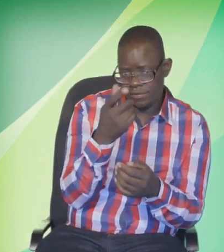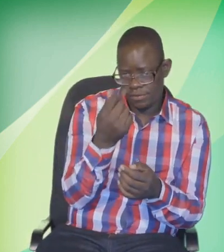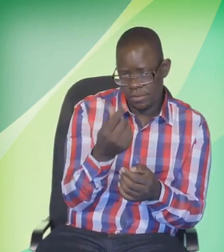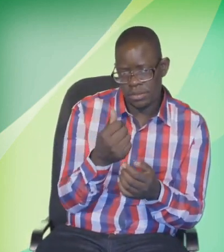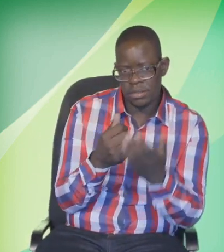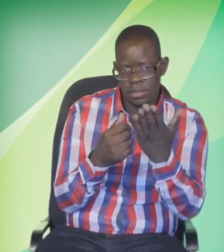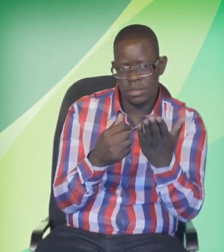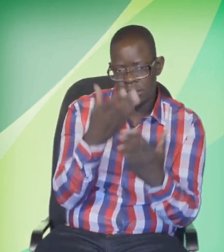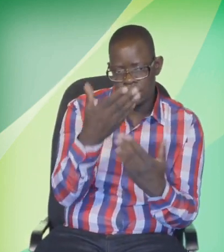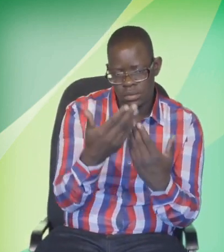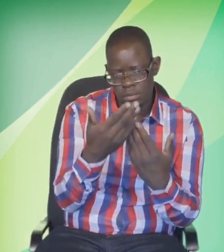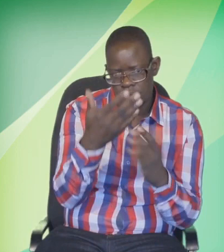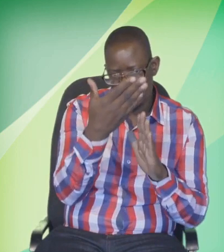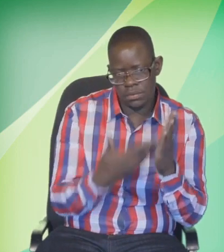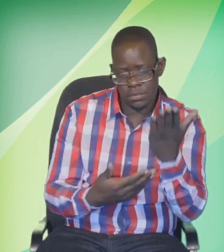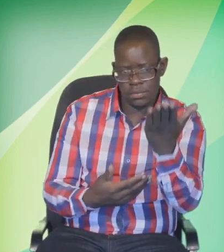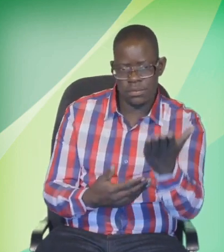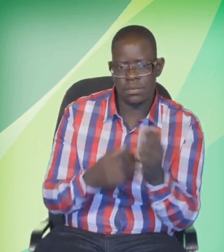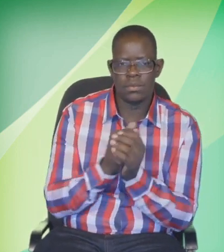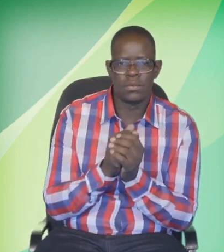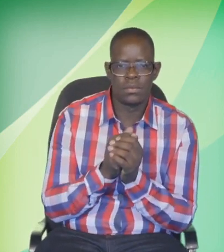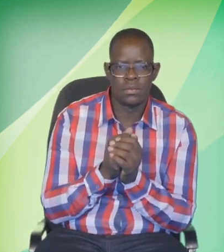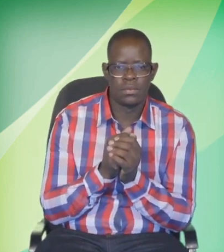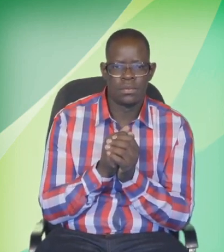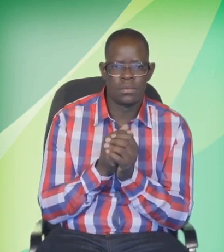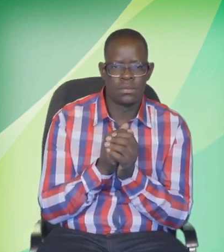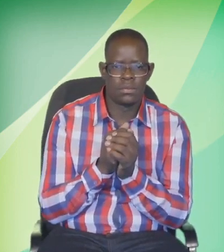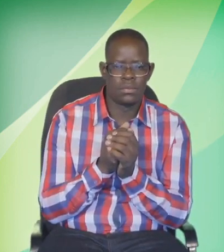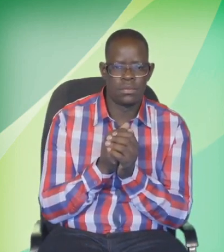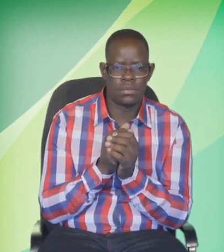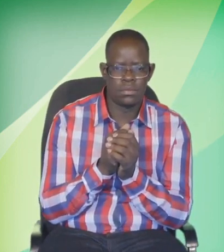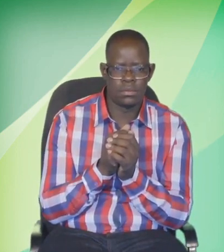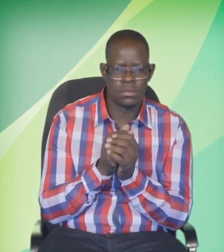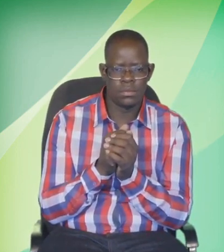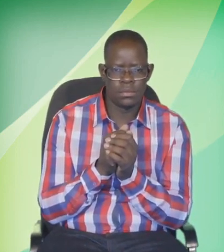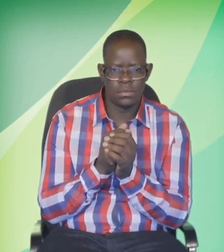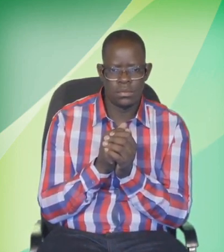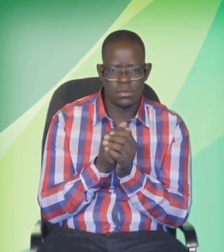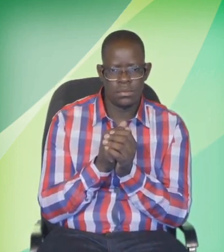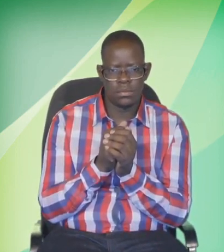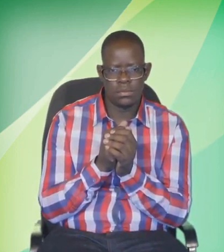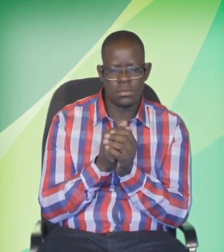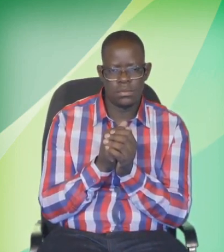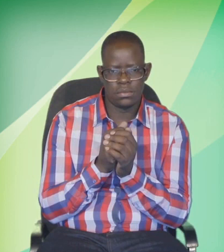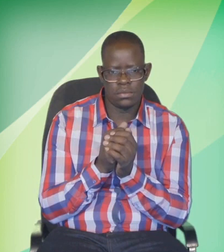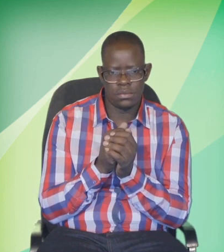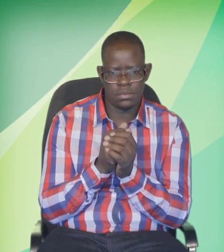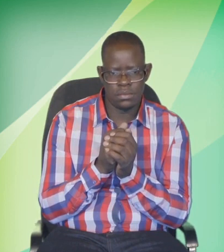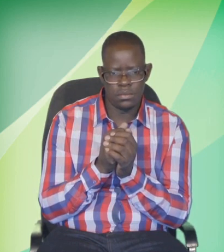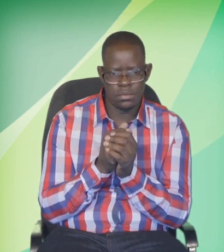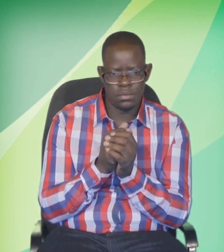balance, sales and a current income, dishonored checks, discount allowed and on dishonored checks